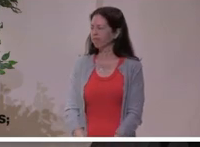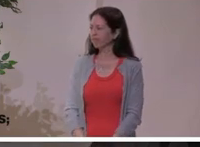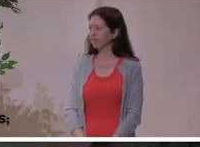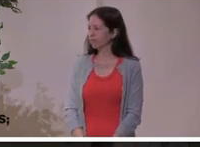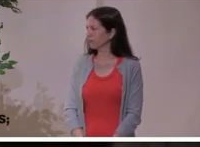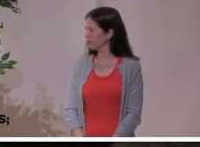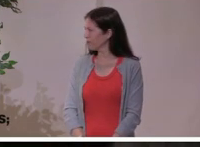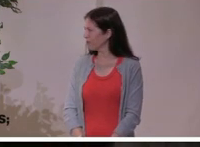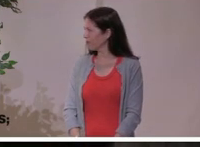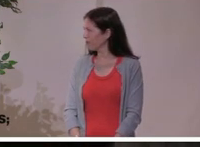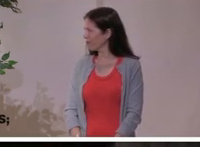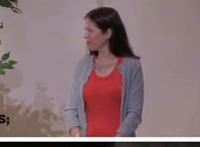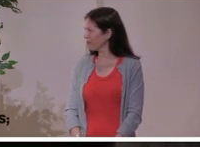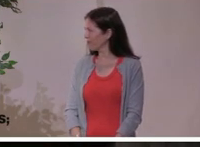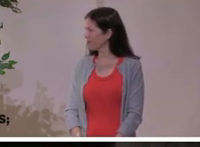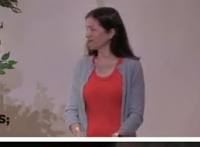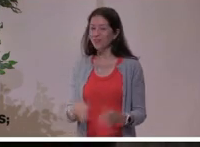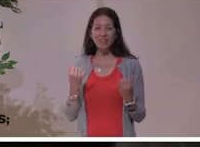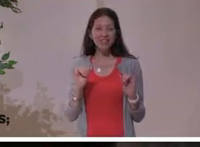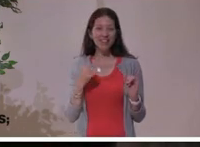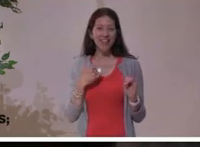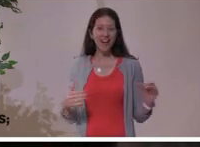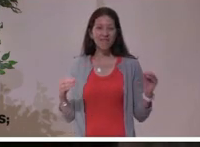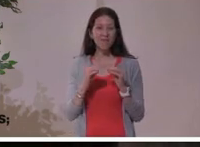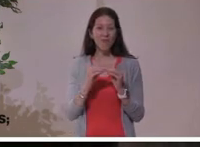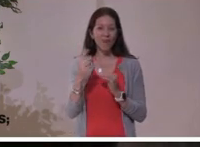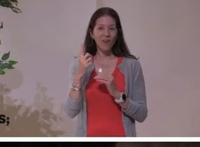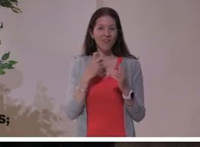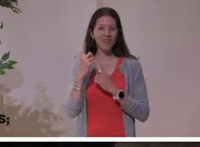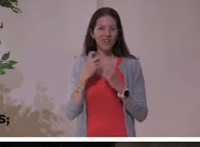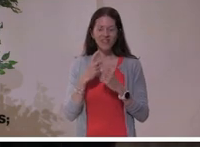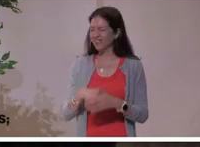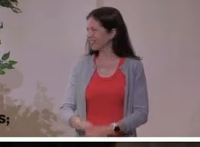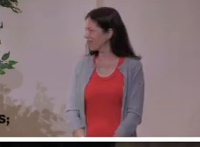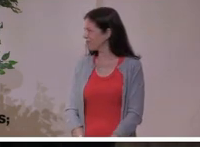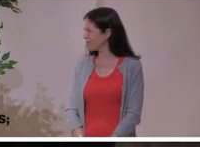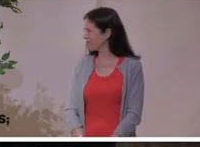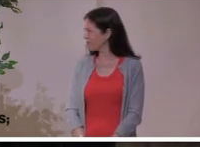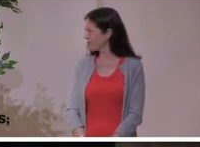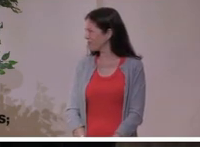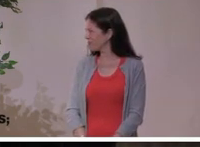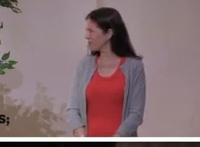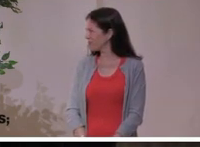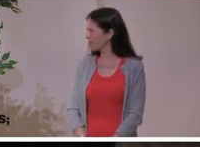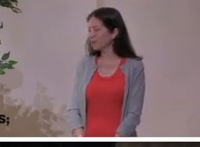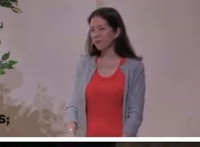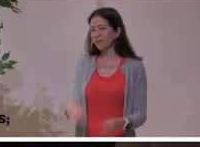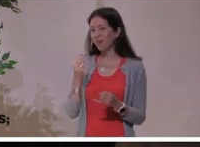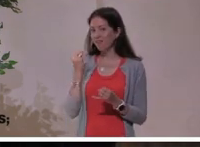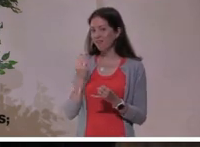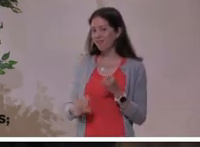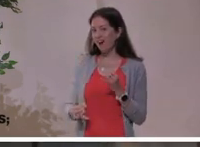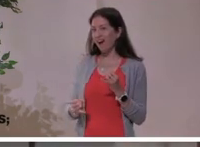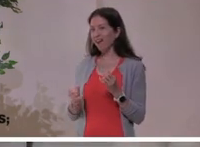So. Oh, baby, and we still got more to go. Oh, because the internet plays a major part. But let's take a final look into